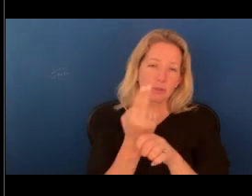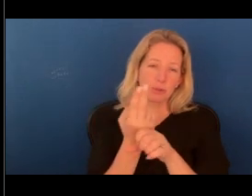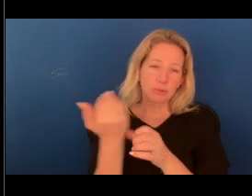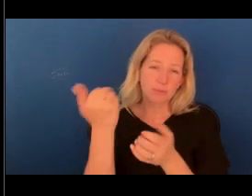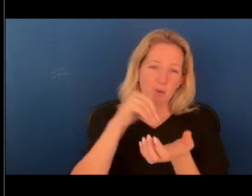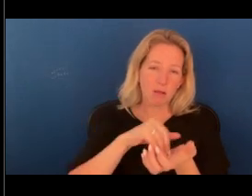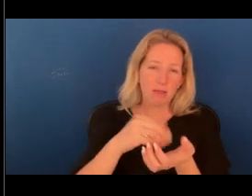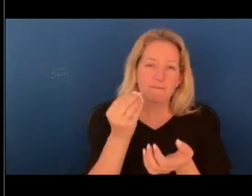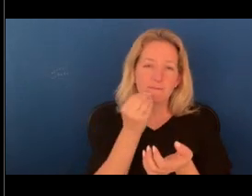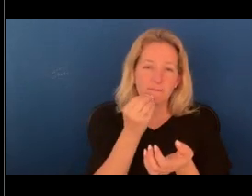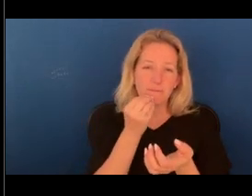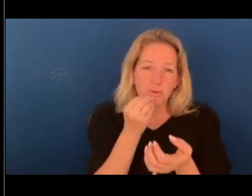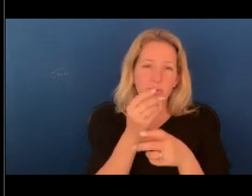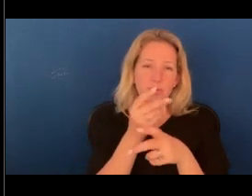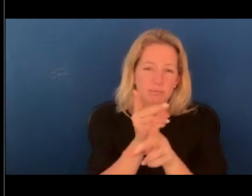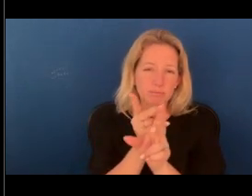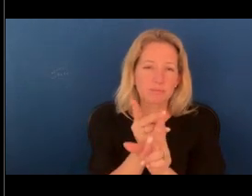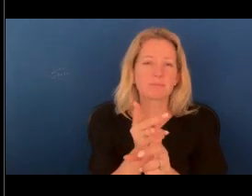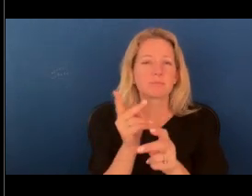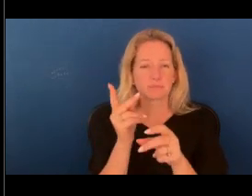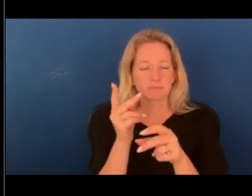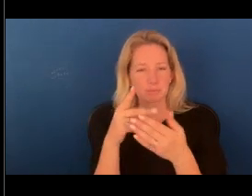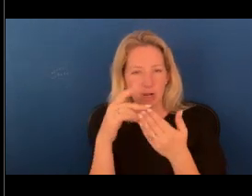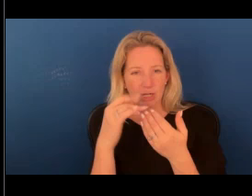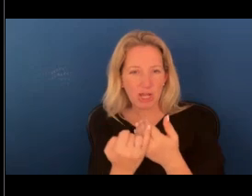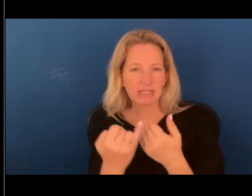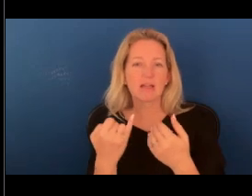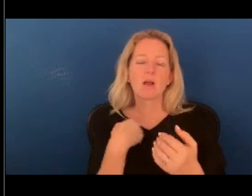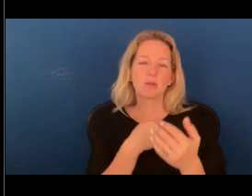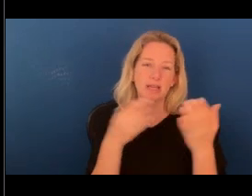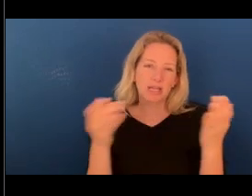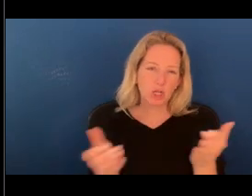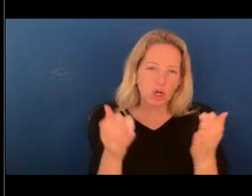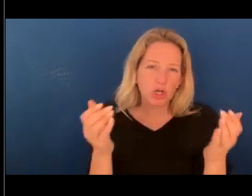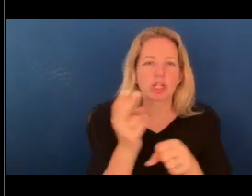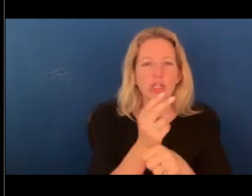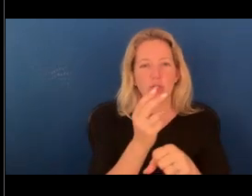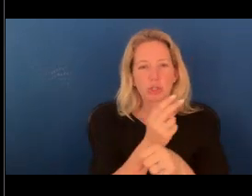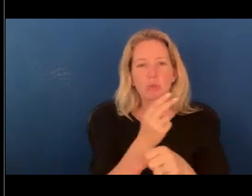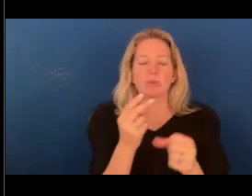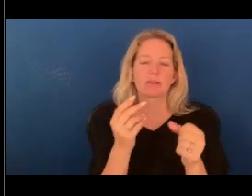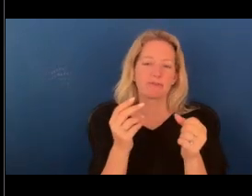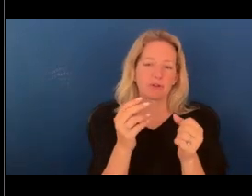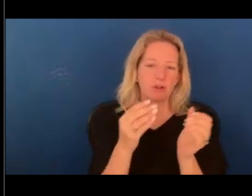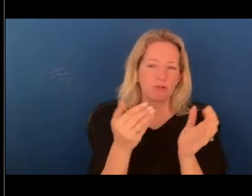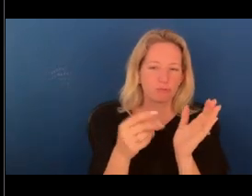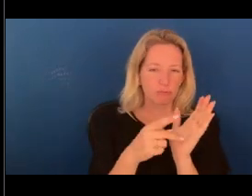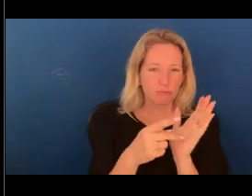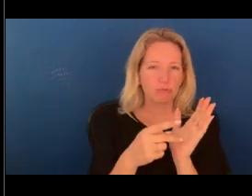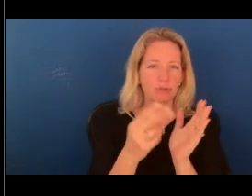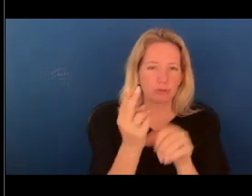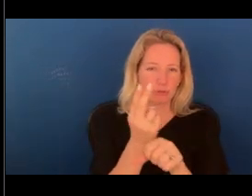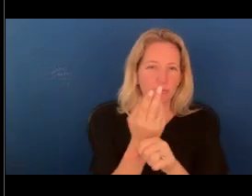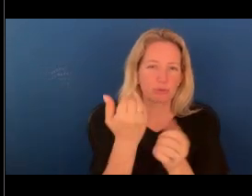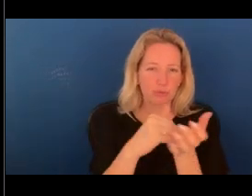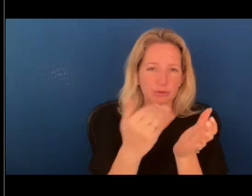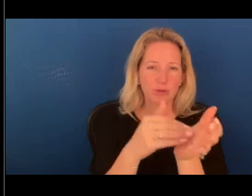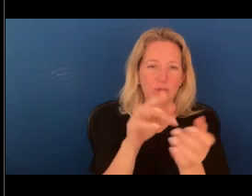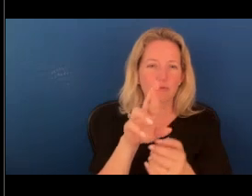have supported local projects on things like encouraging the use of reusables. So we're now partnering with an NGO